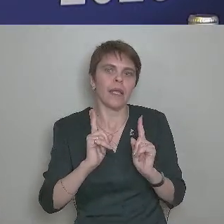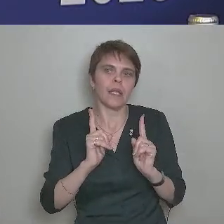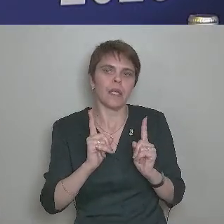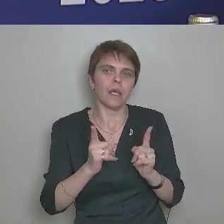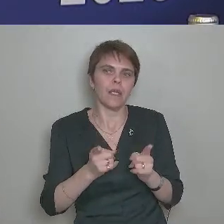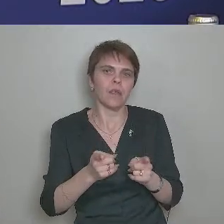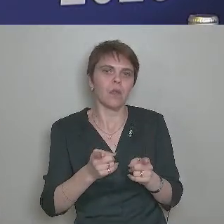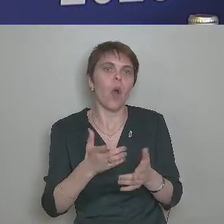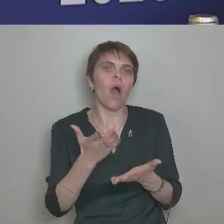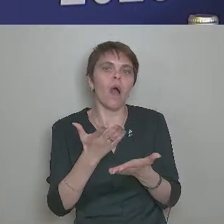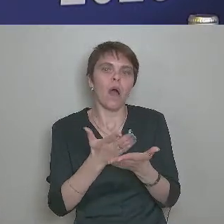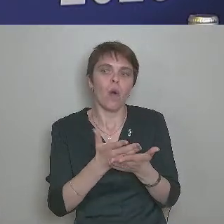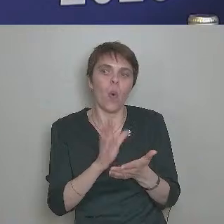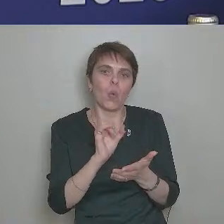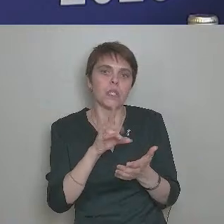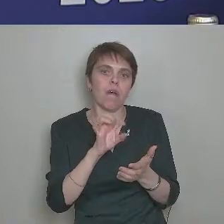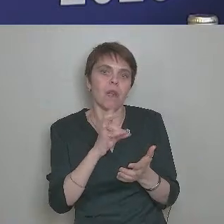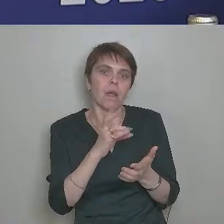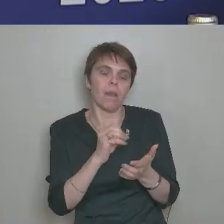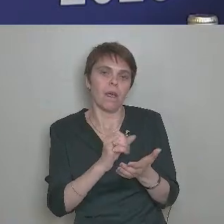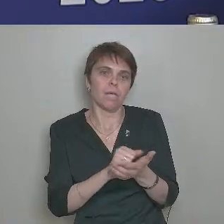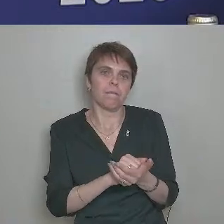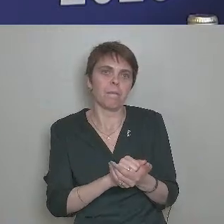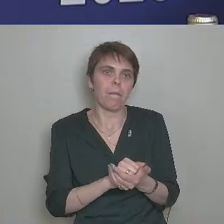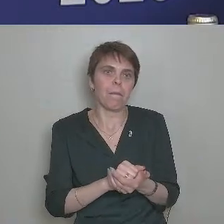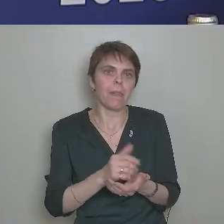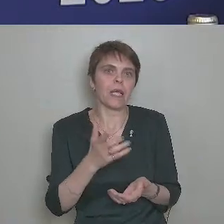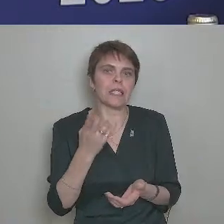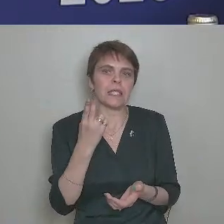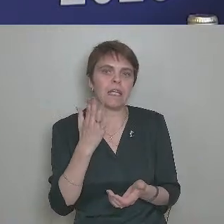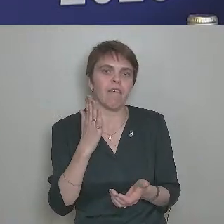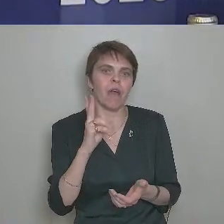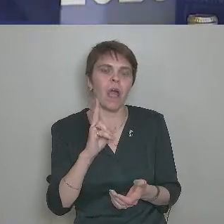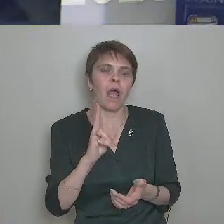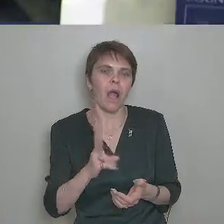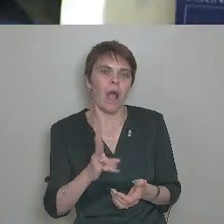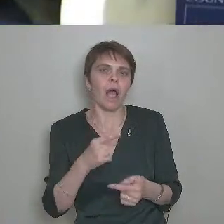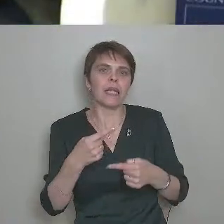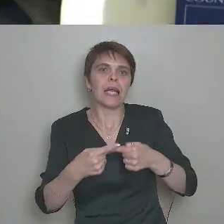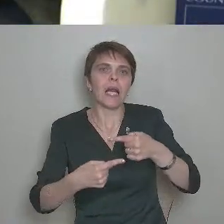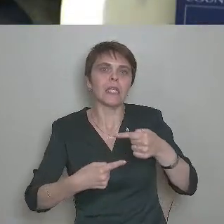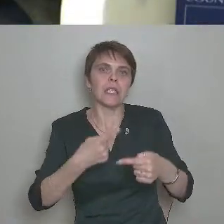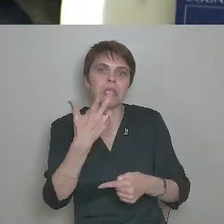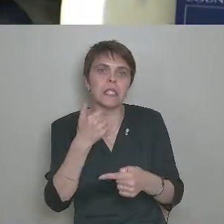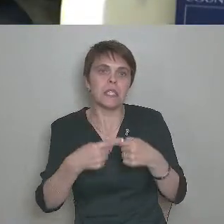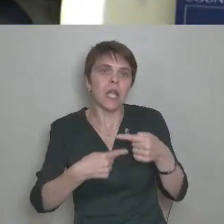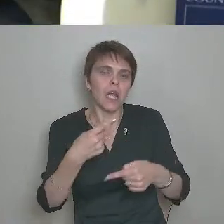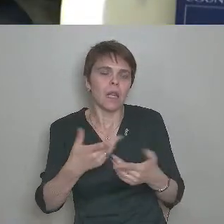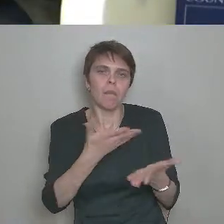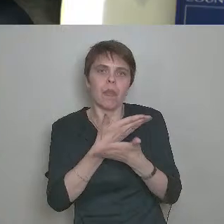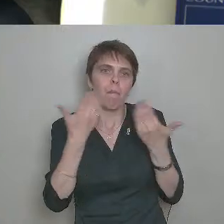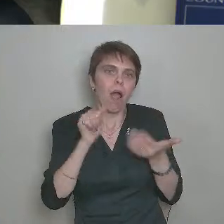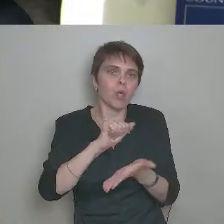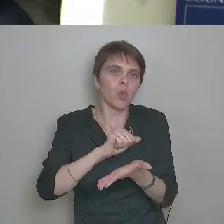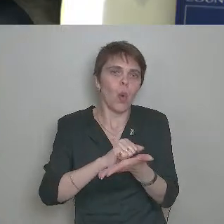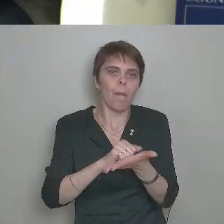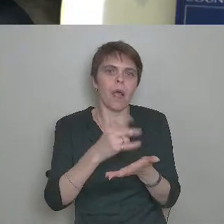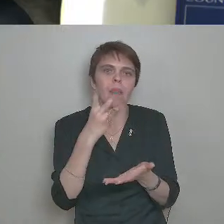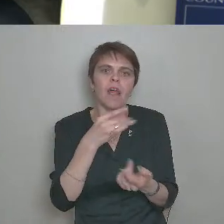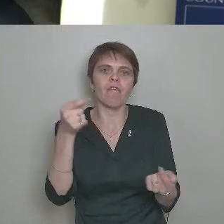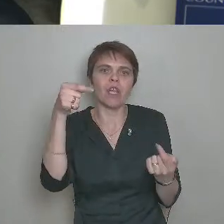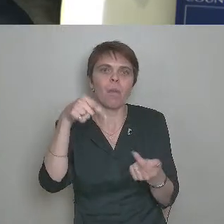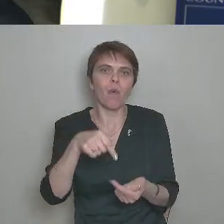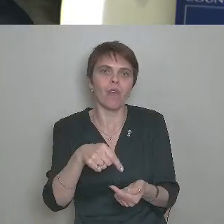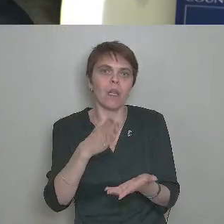law also proves, and it is kind of established practice that proves that it is true. So, if comma is missing,